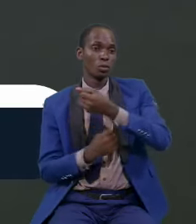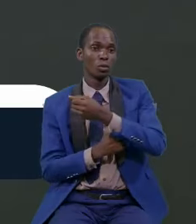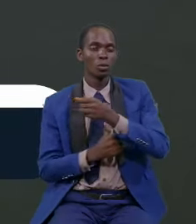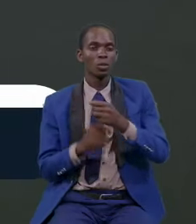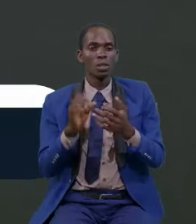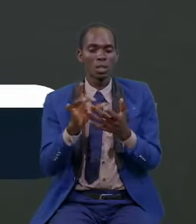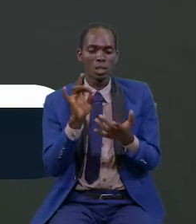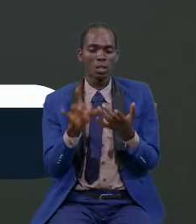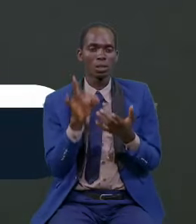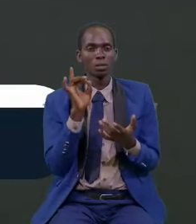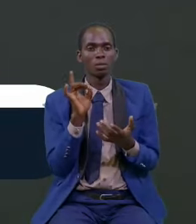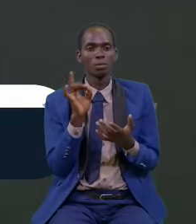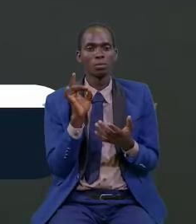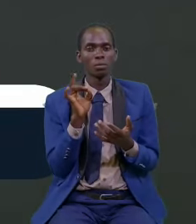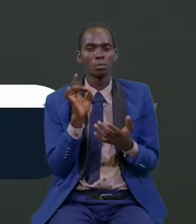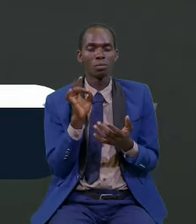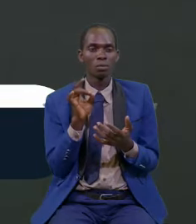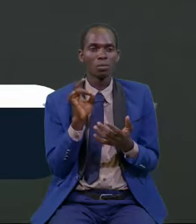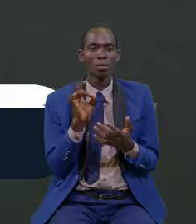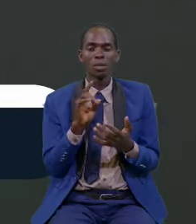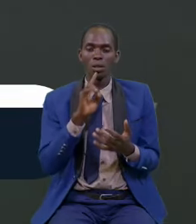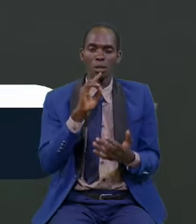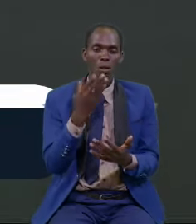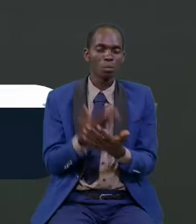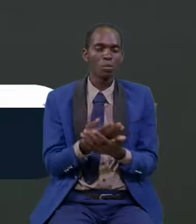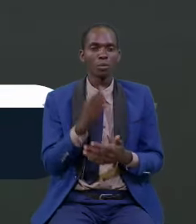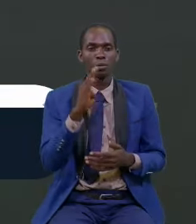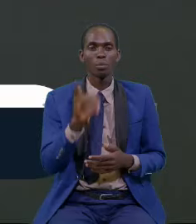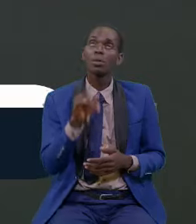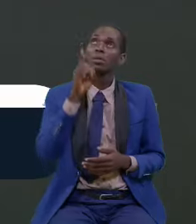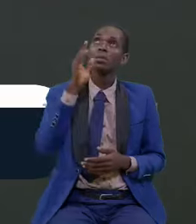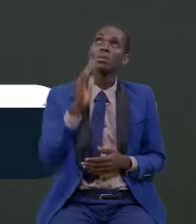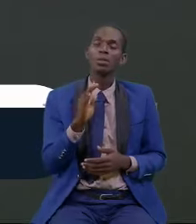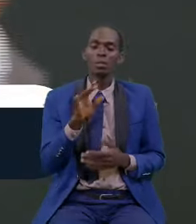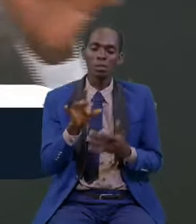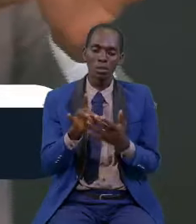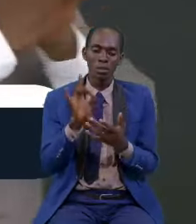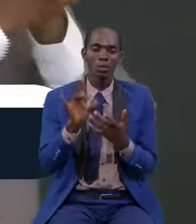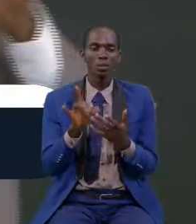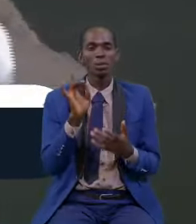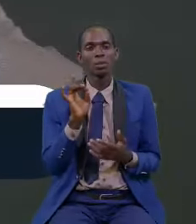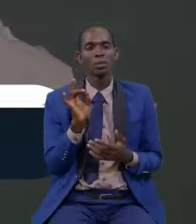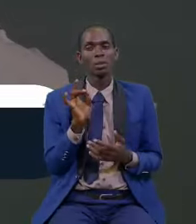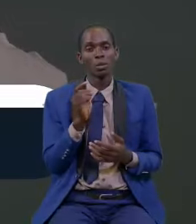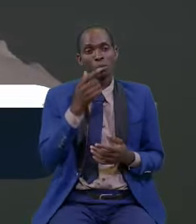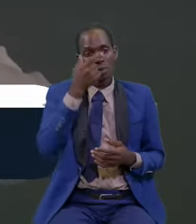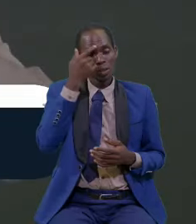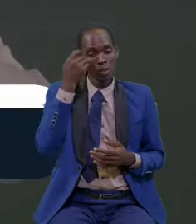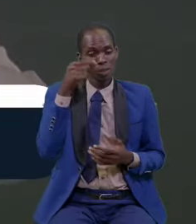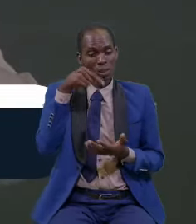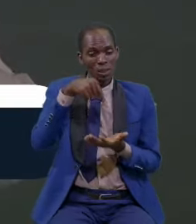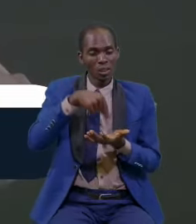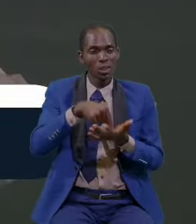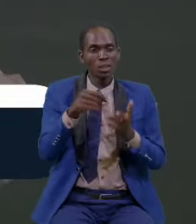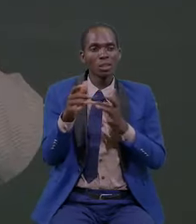appointed, approved of God, elect, because this Jesus is